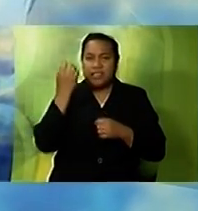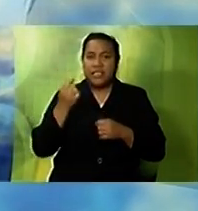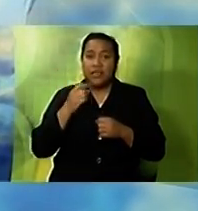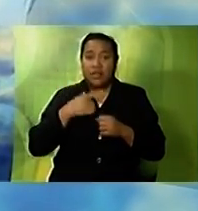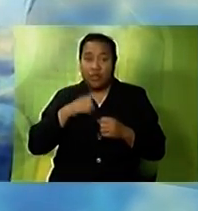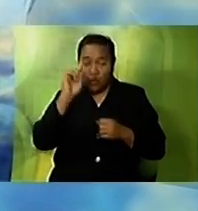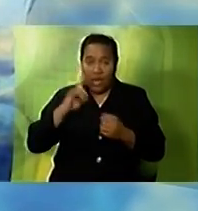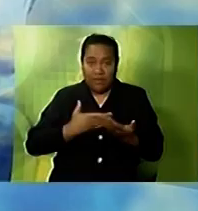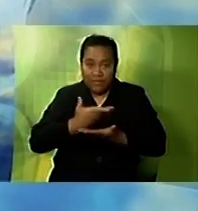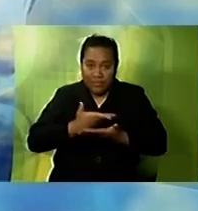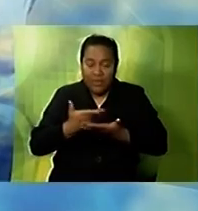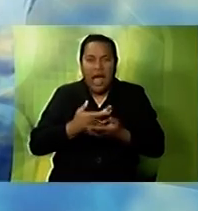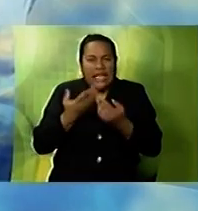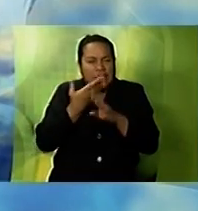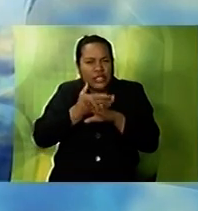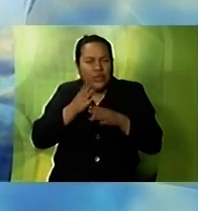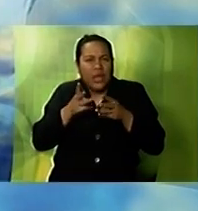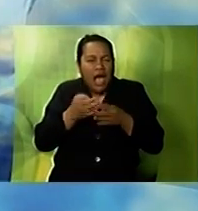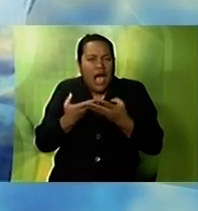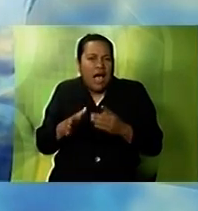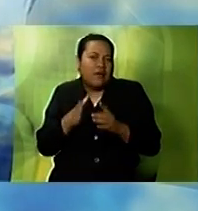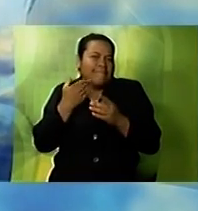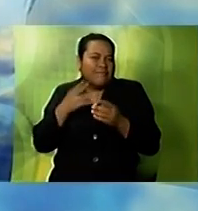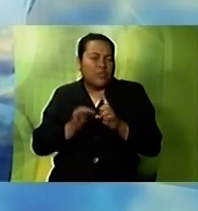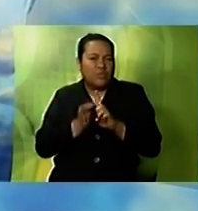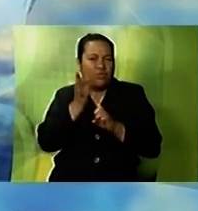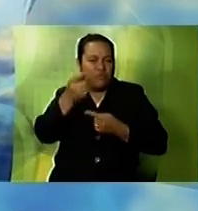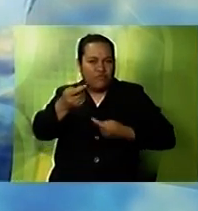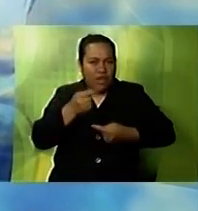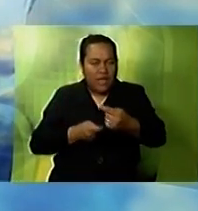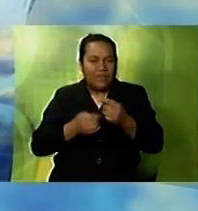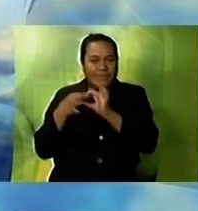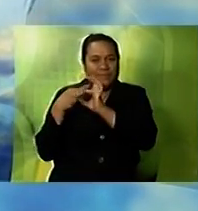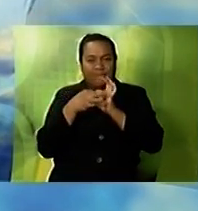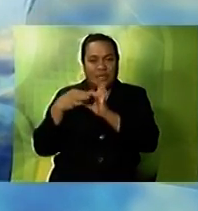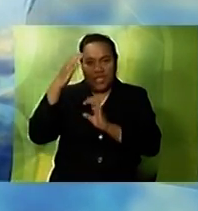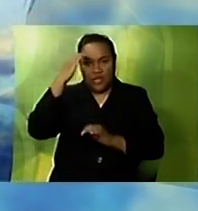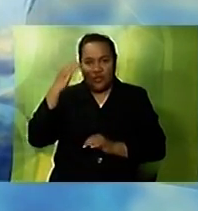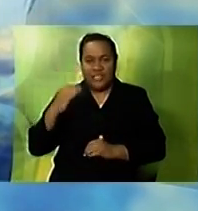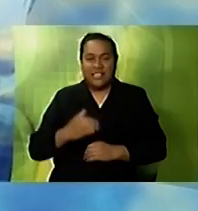discussion focuses on a renewal approach to improve trade links between the two countries.